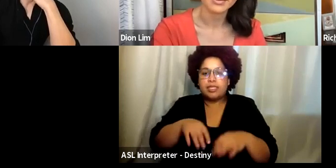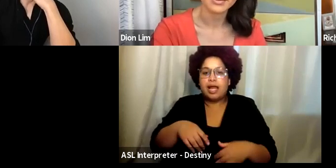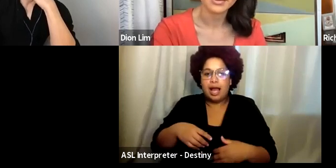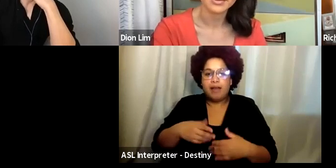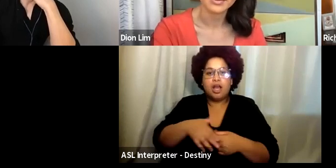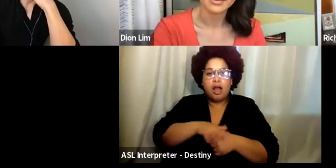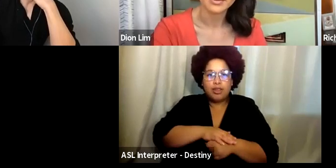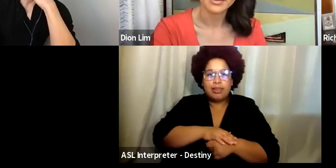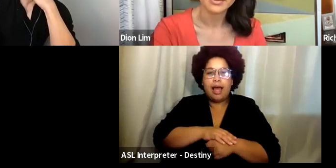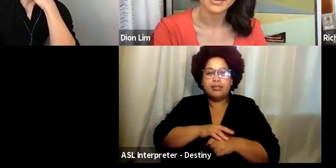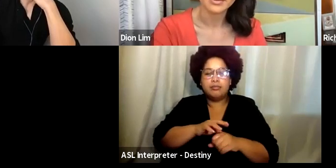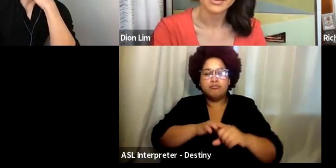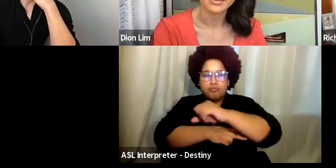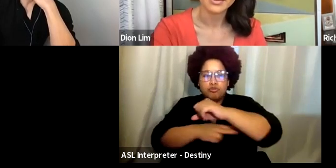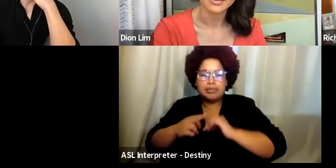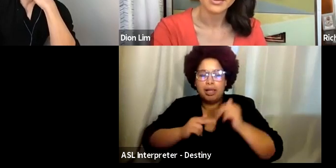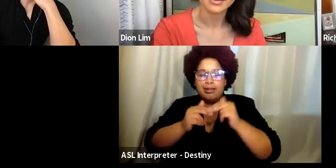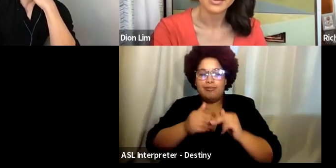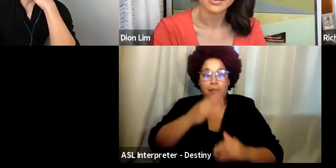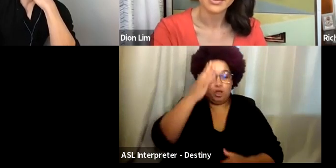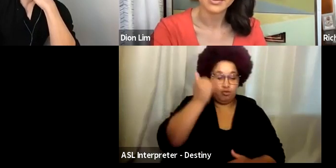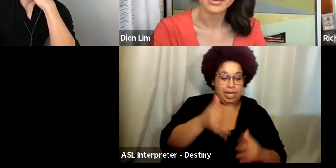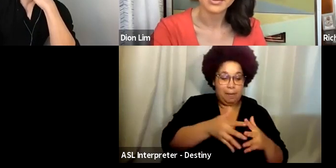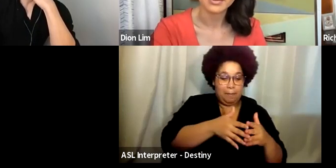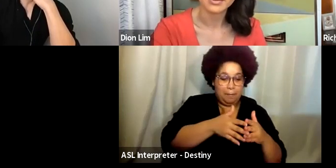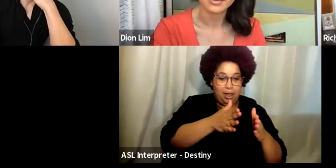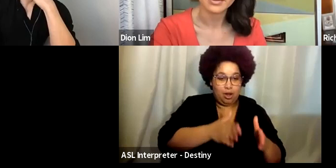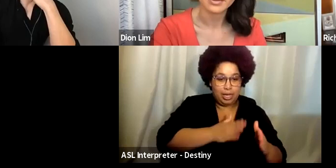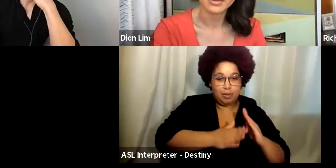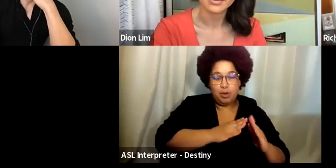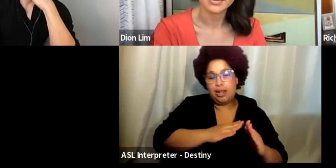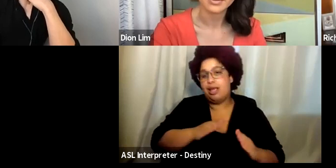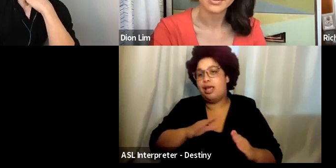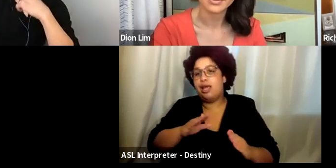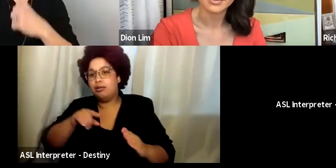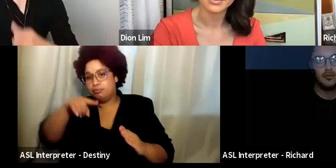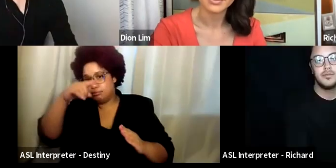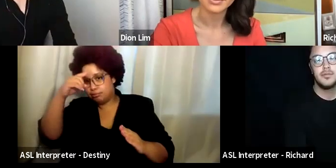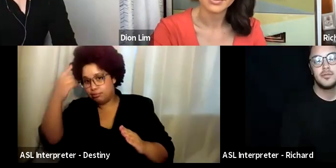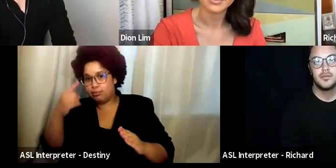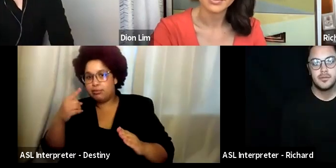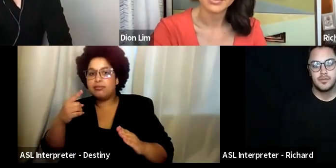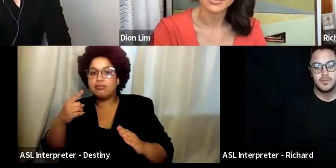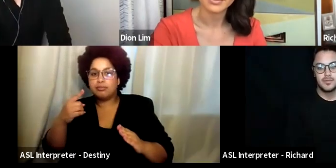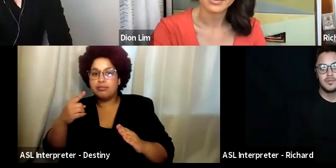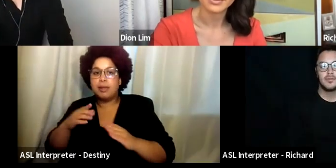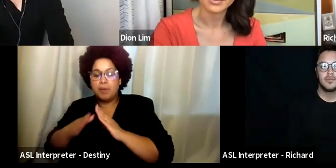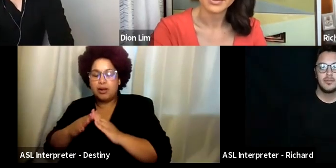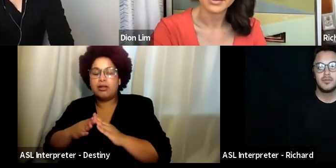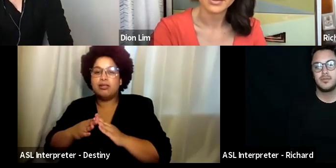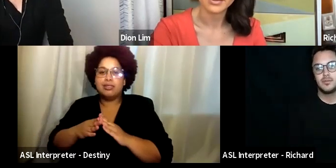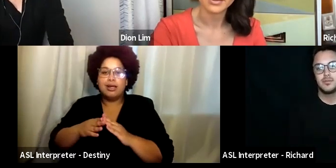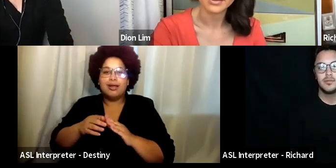in the Los Angeles community between the Korean American community, for example, and the African American community post the 1992 uprising following